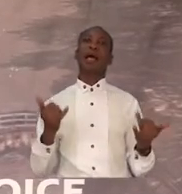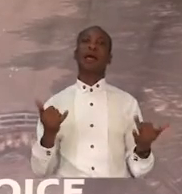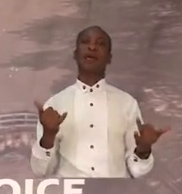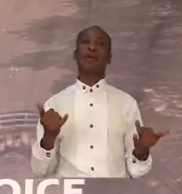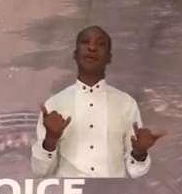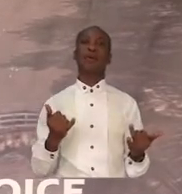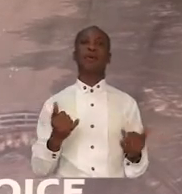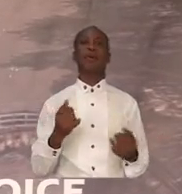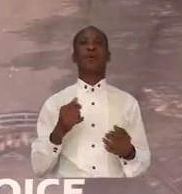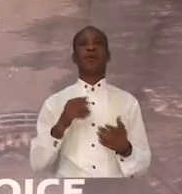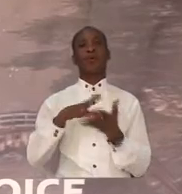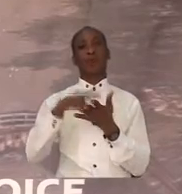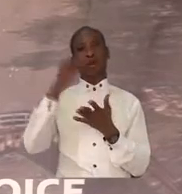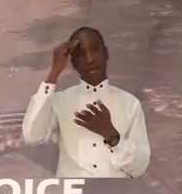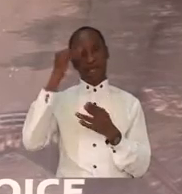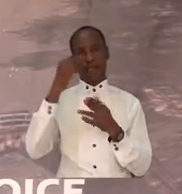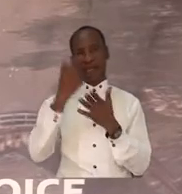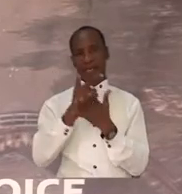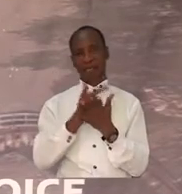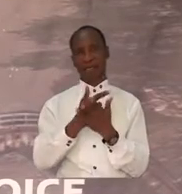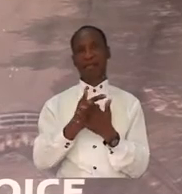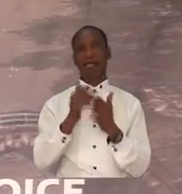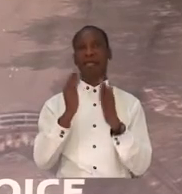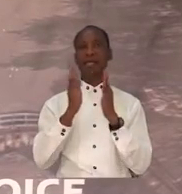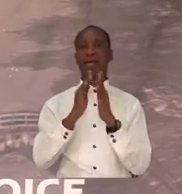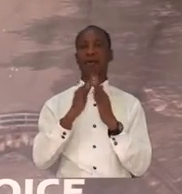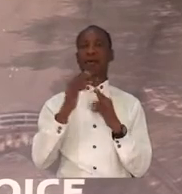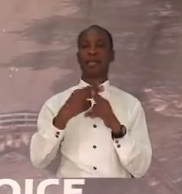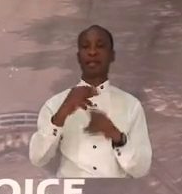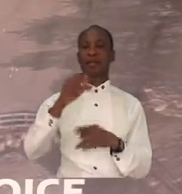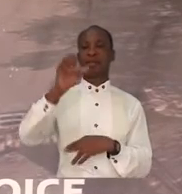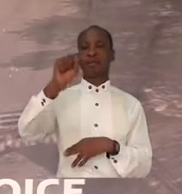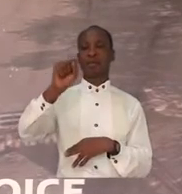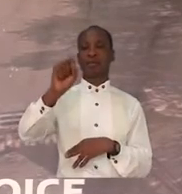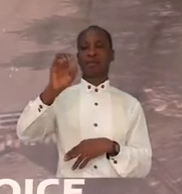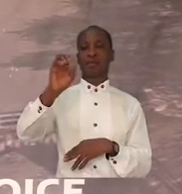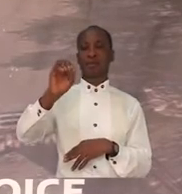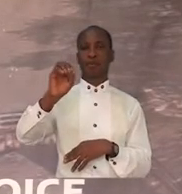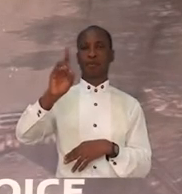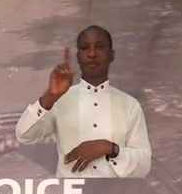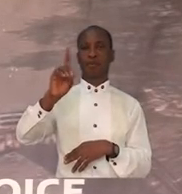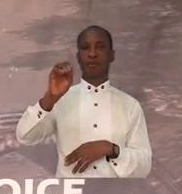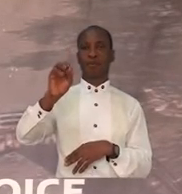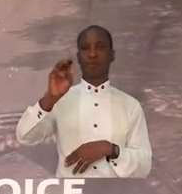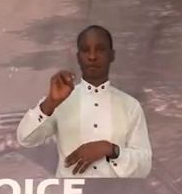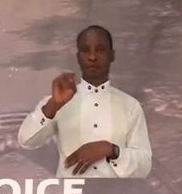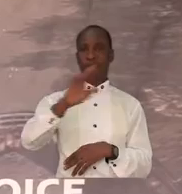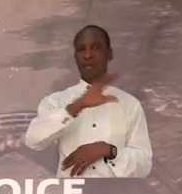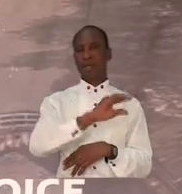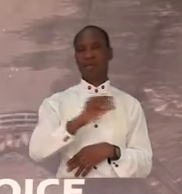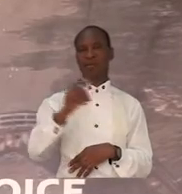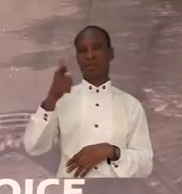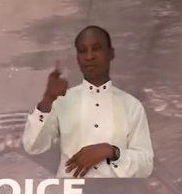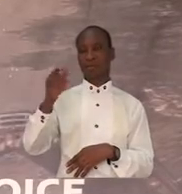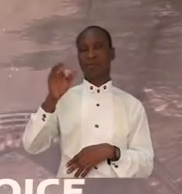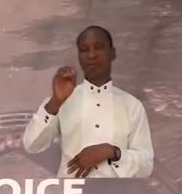Gomora na e ho nso nipa a ete ho emema wo ne mema da ema wo ne